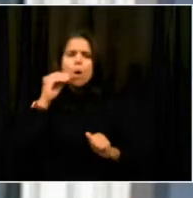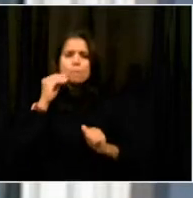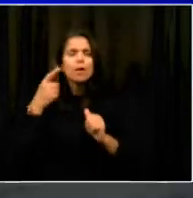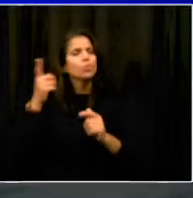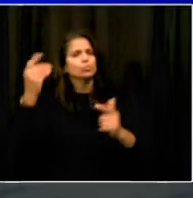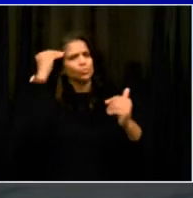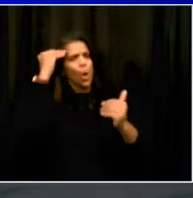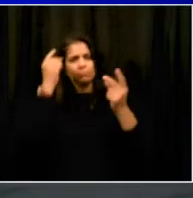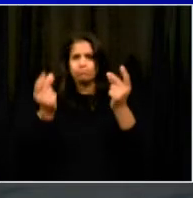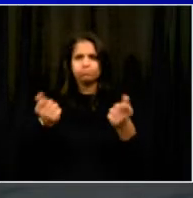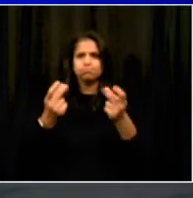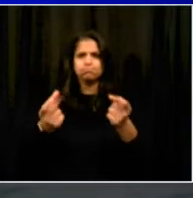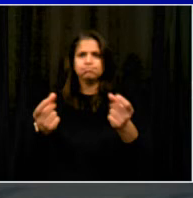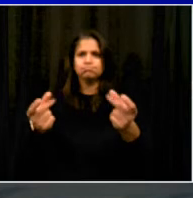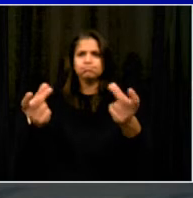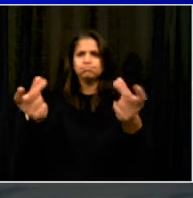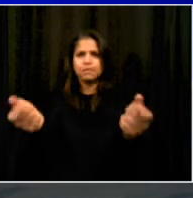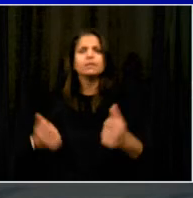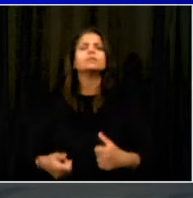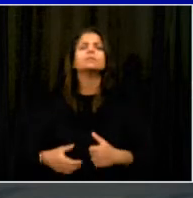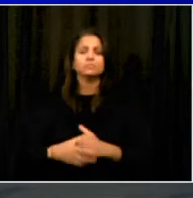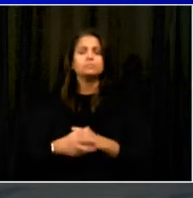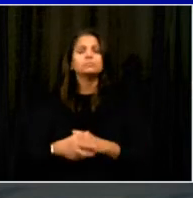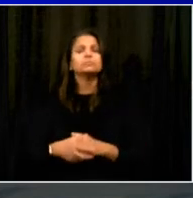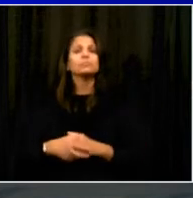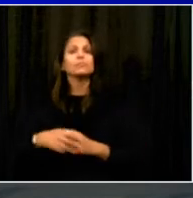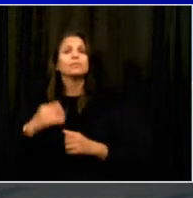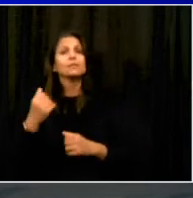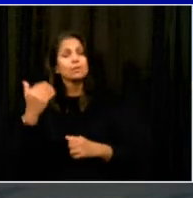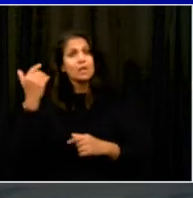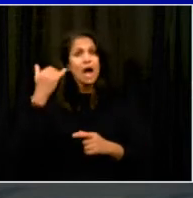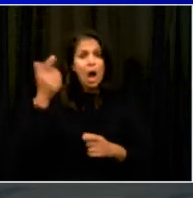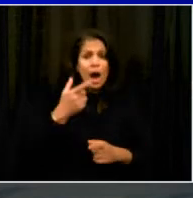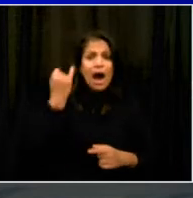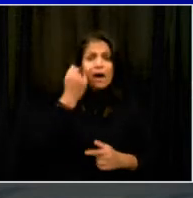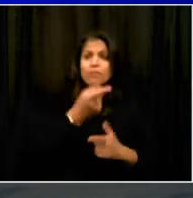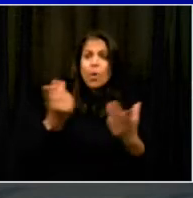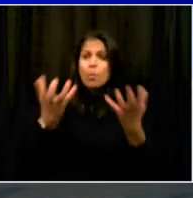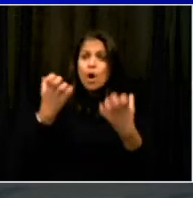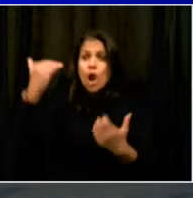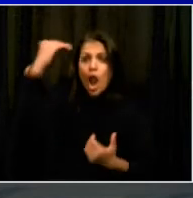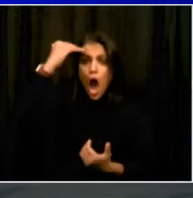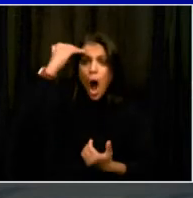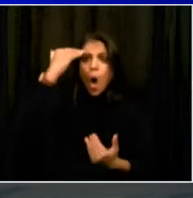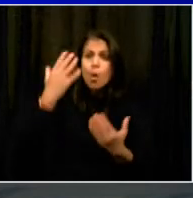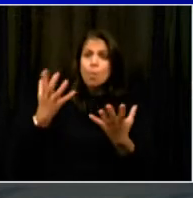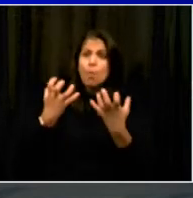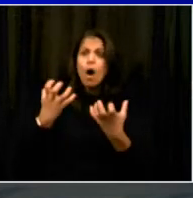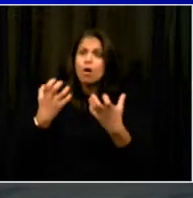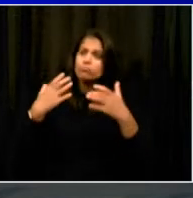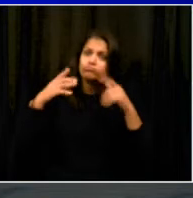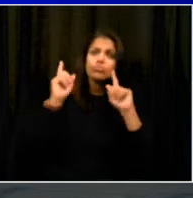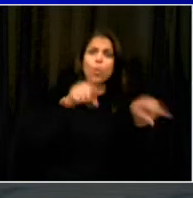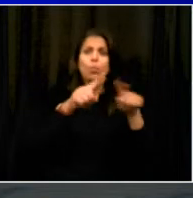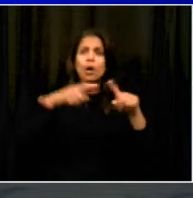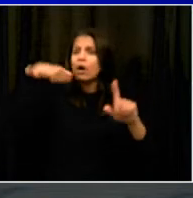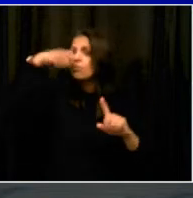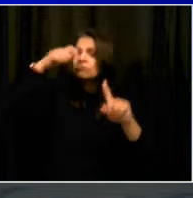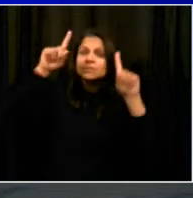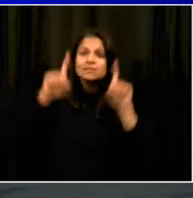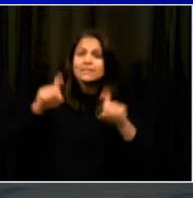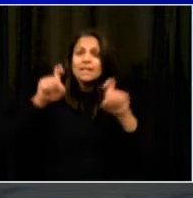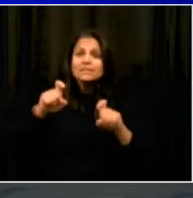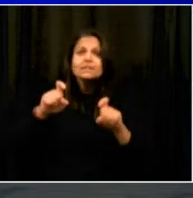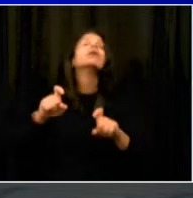nyc.gov/COVID test to find a site near you as well. You can go to our Test and Trace Corps website if you want to look at a detailed list of all of our sites,